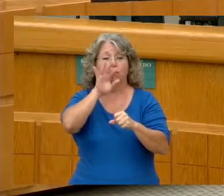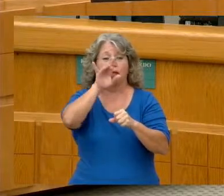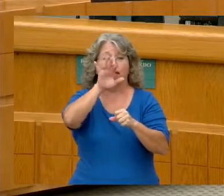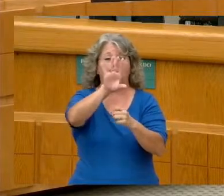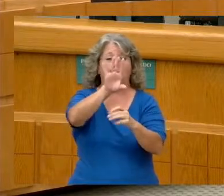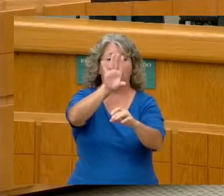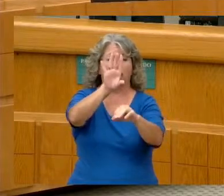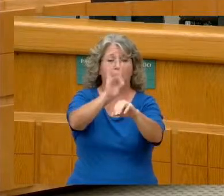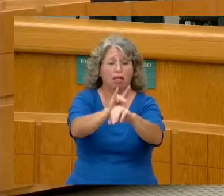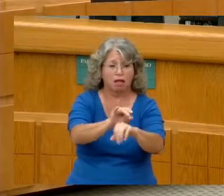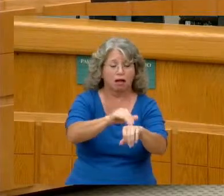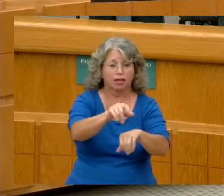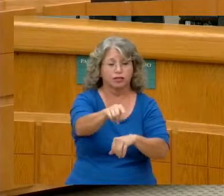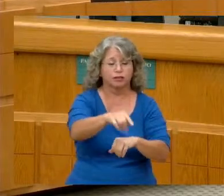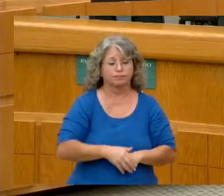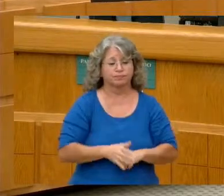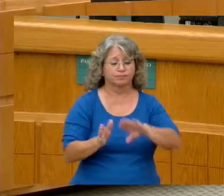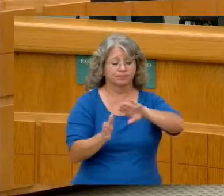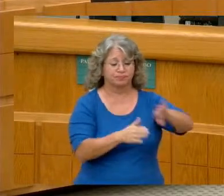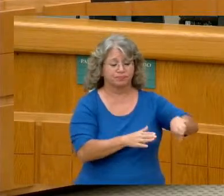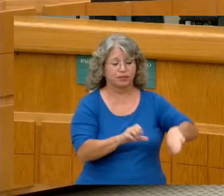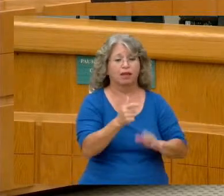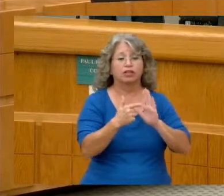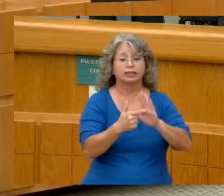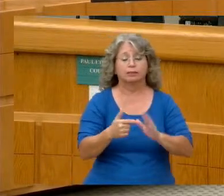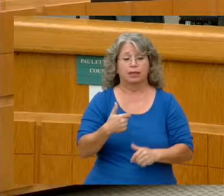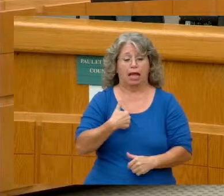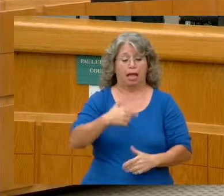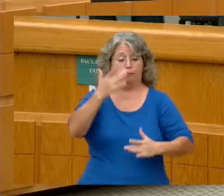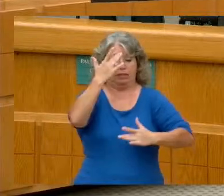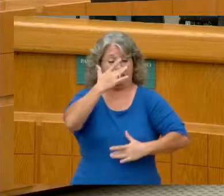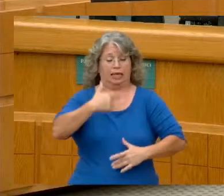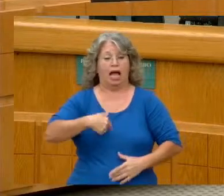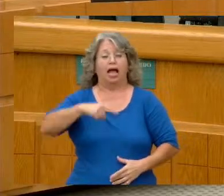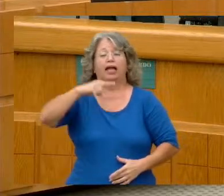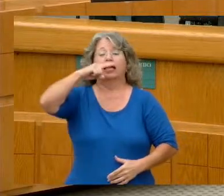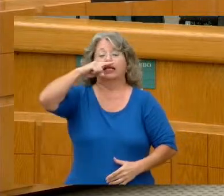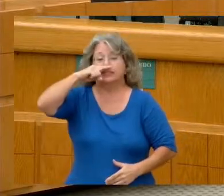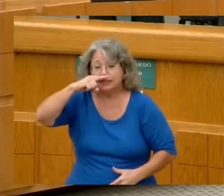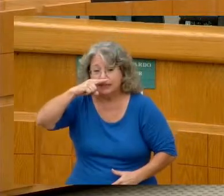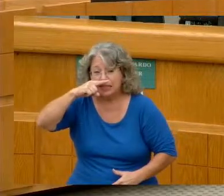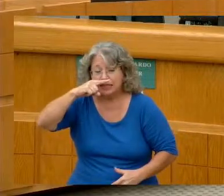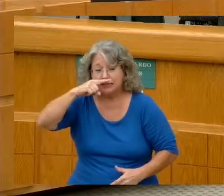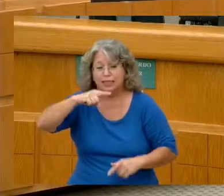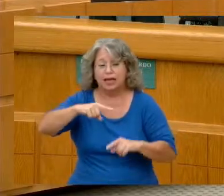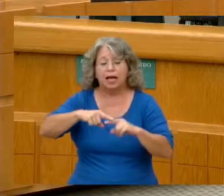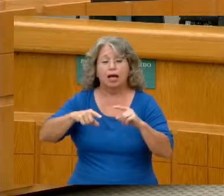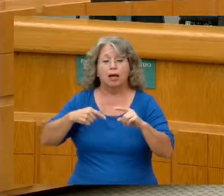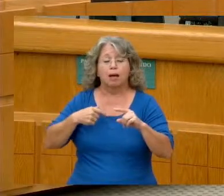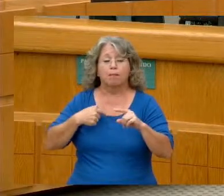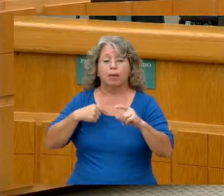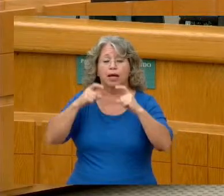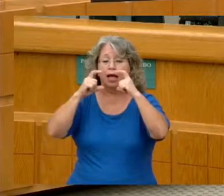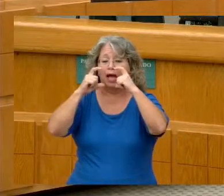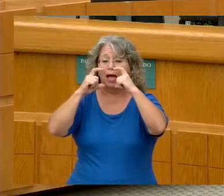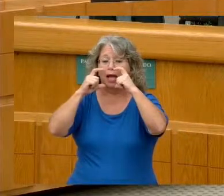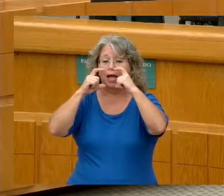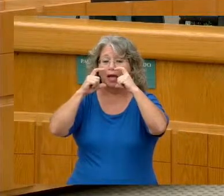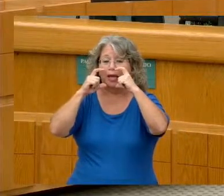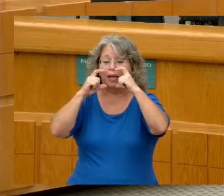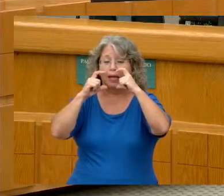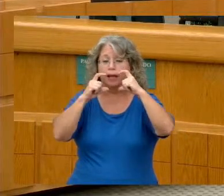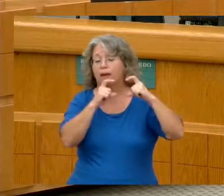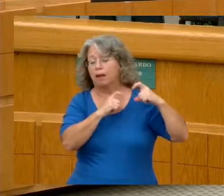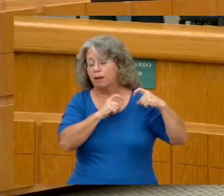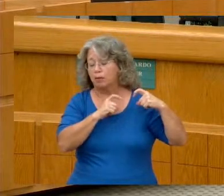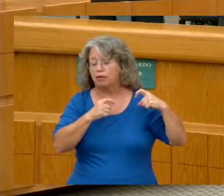sick. I'm sick. I sneeze, and I move my mask off to the side because I really need to move my mask. I just feel like I can't